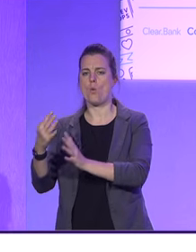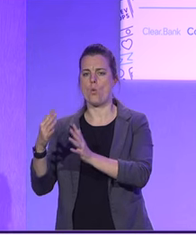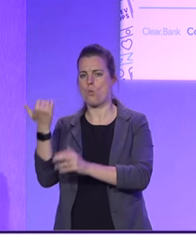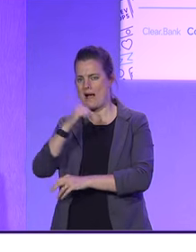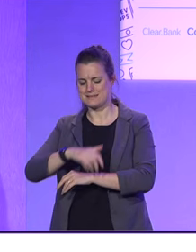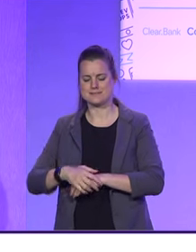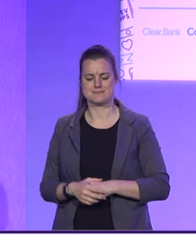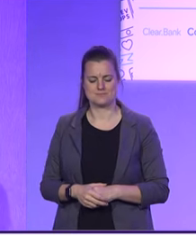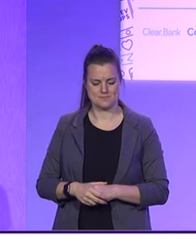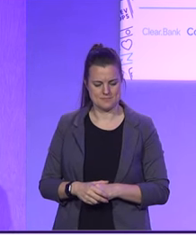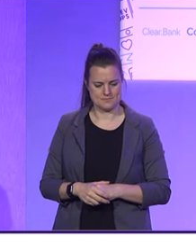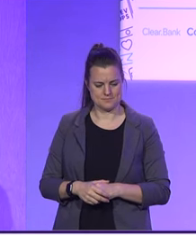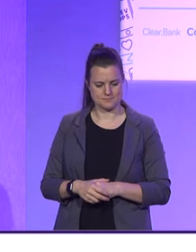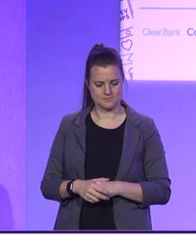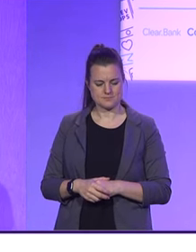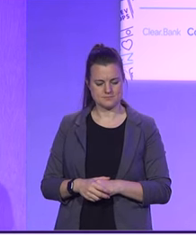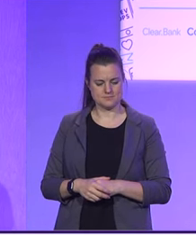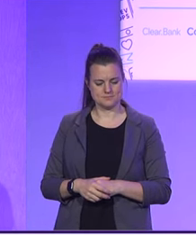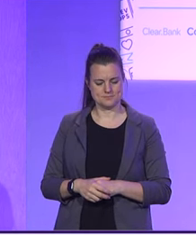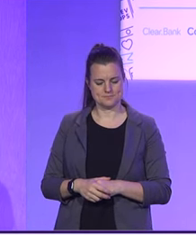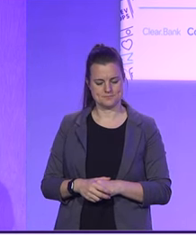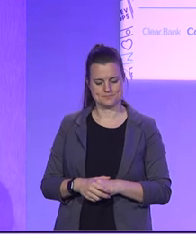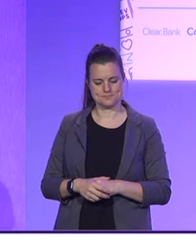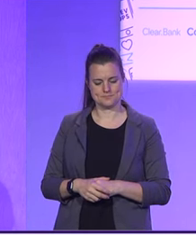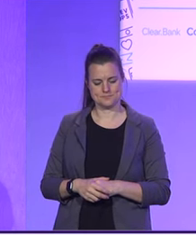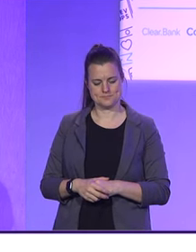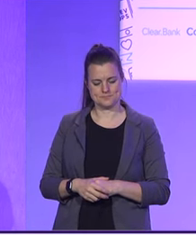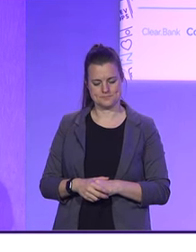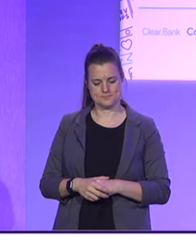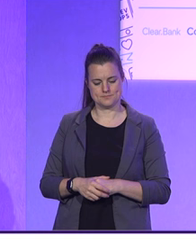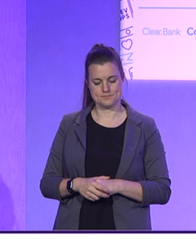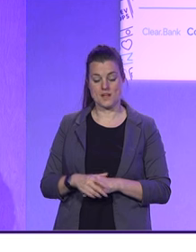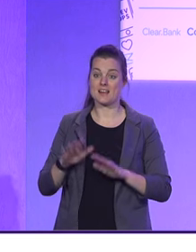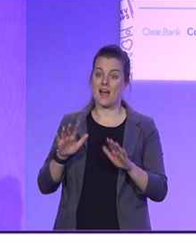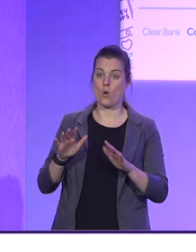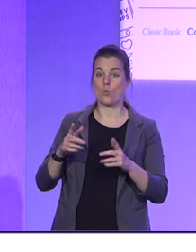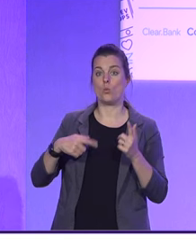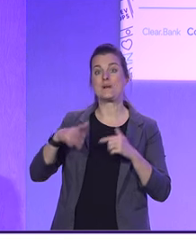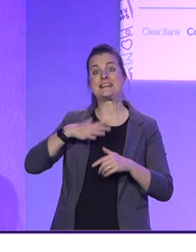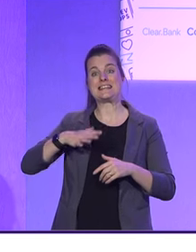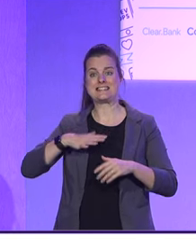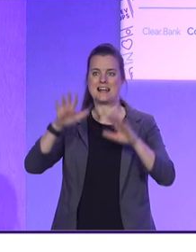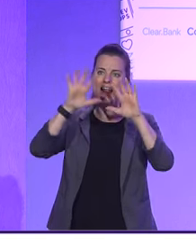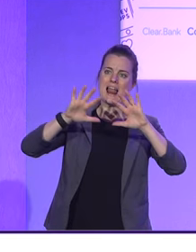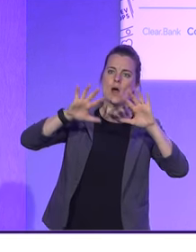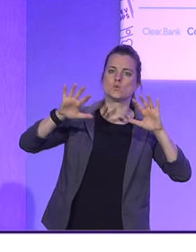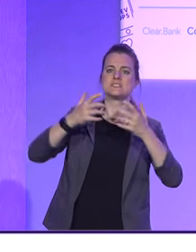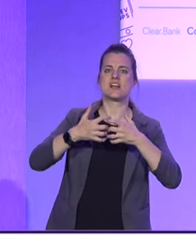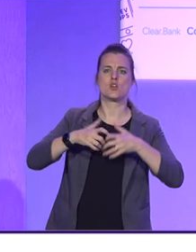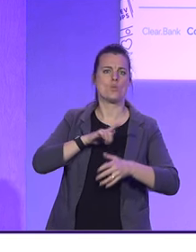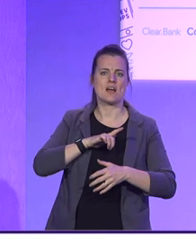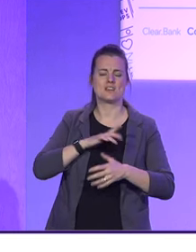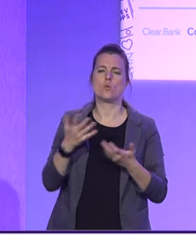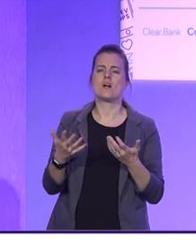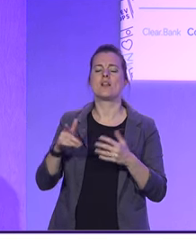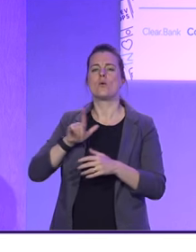more information, just go to CropWise.com, okay? Okay, and the need for cloud technology. So why agriculture need